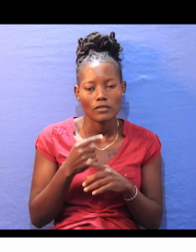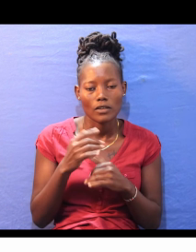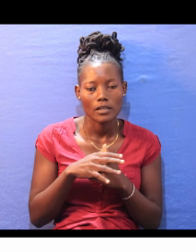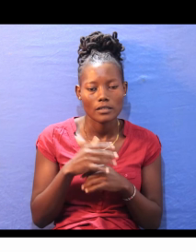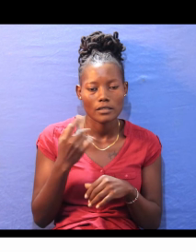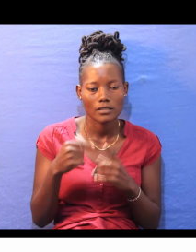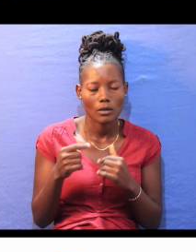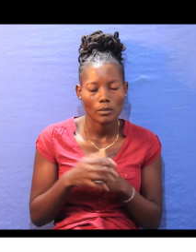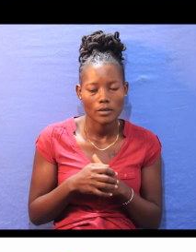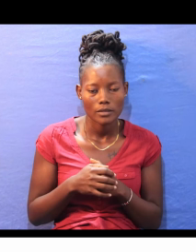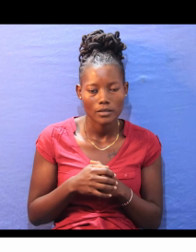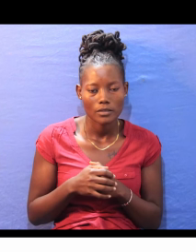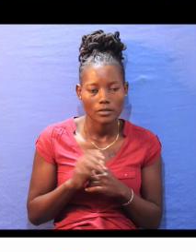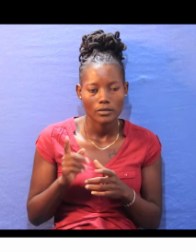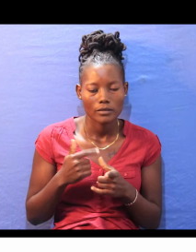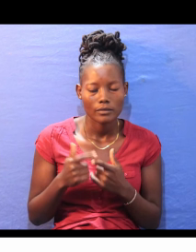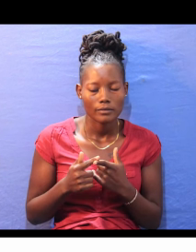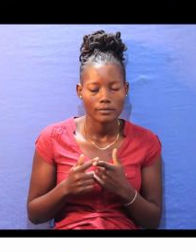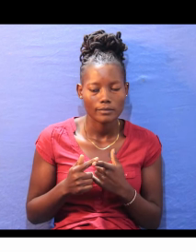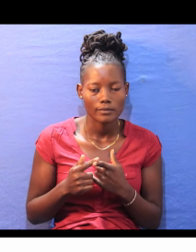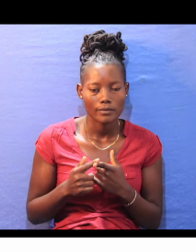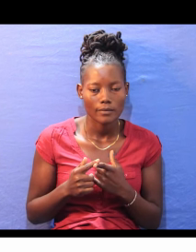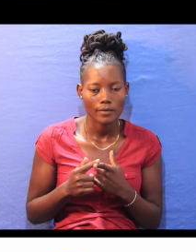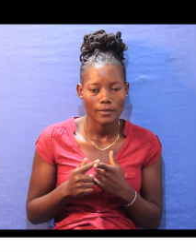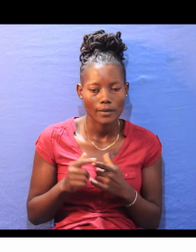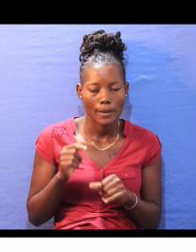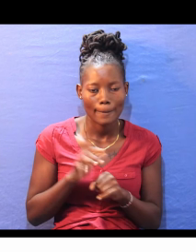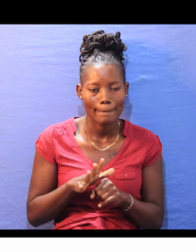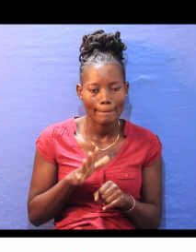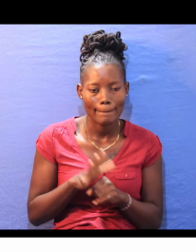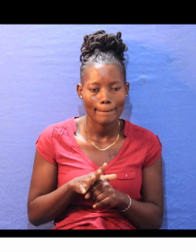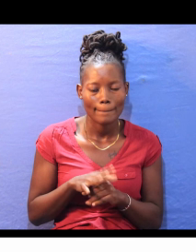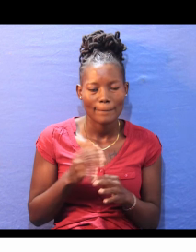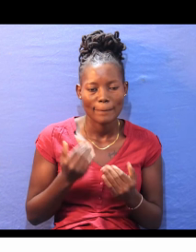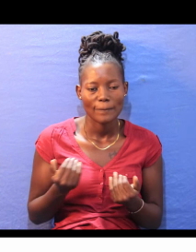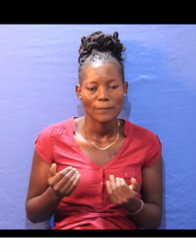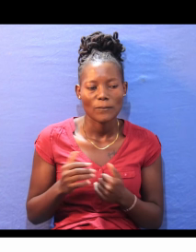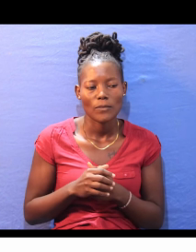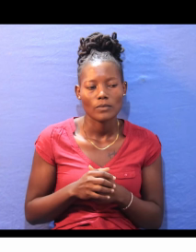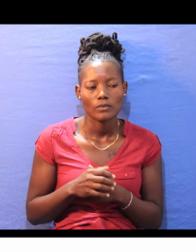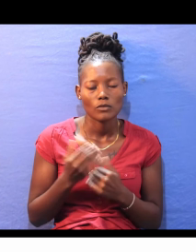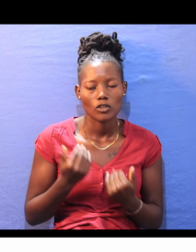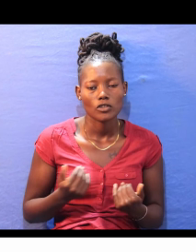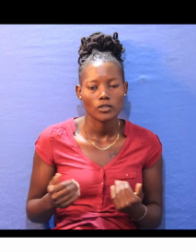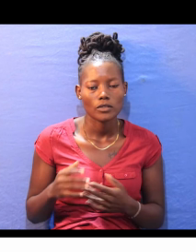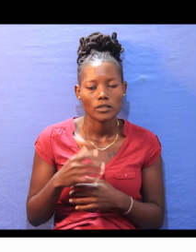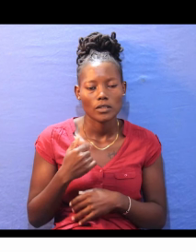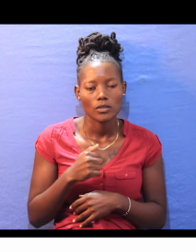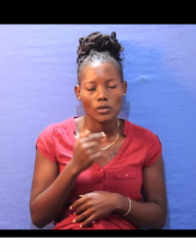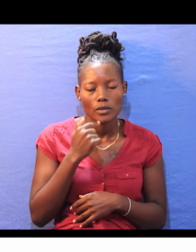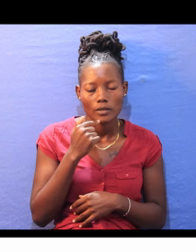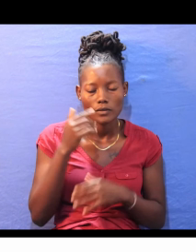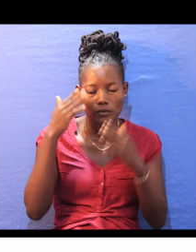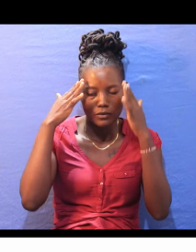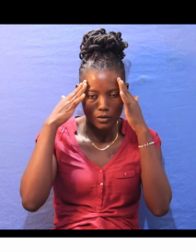And this period will last 6 months or more for an adult. And for children, we are focusing on